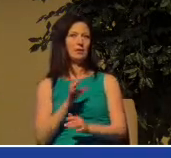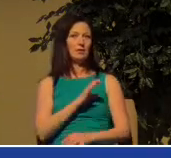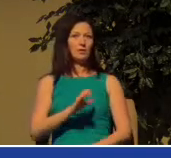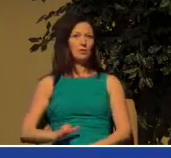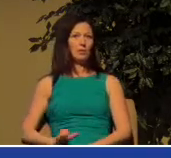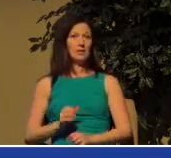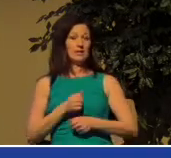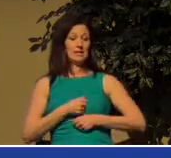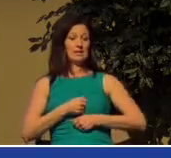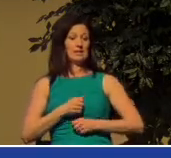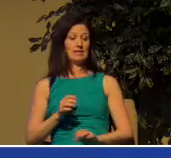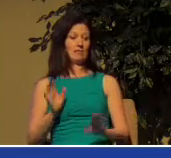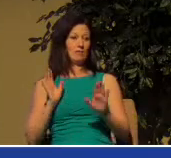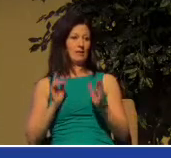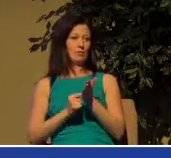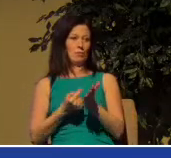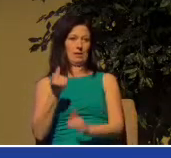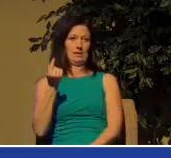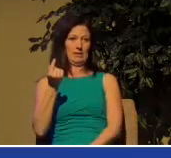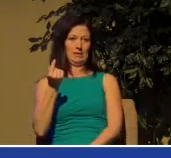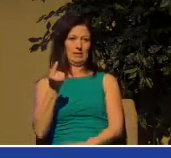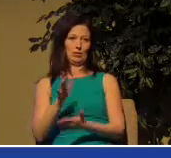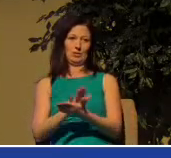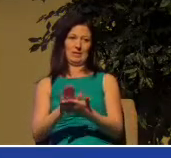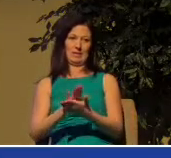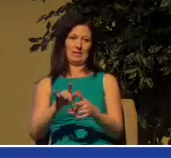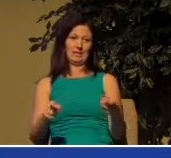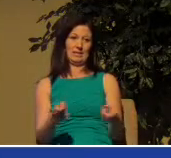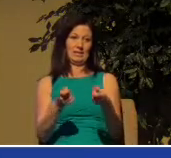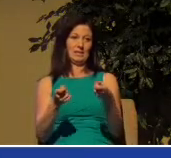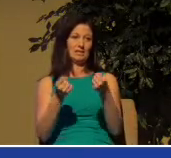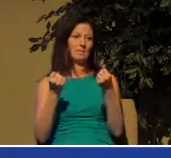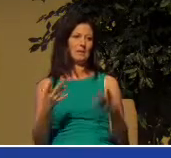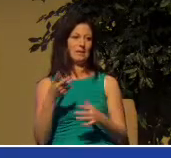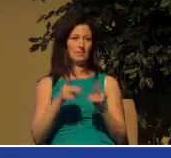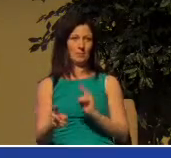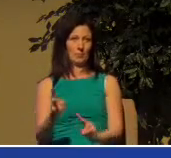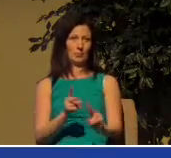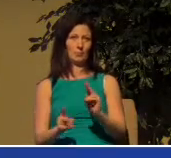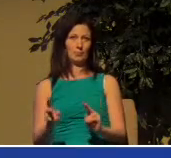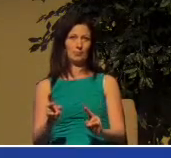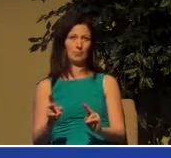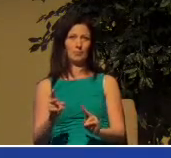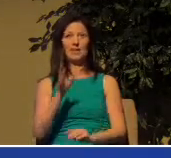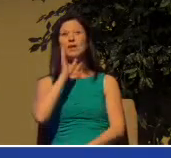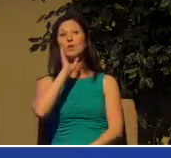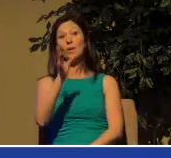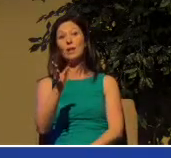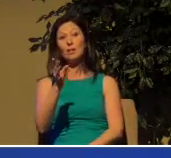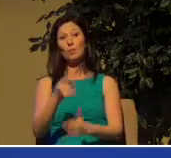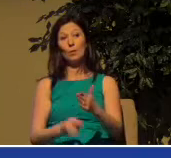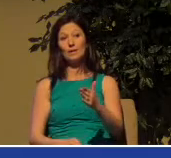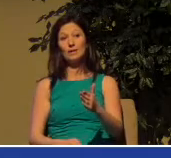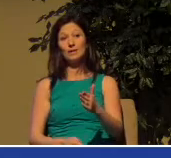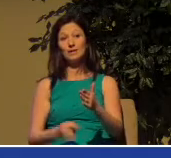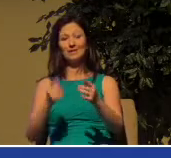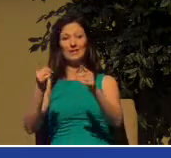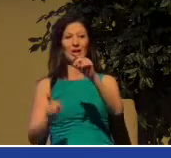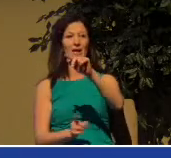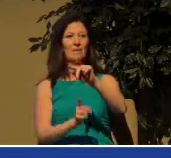the sins of many people. And He will what? Appear a second